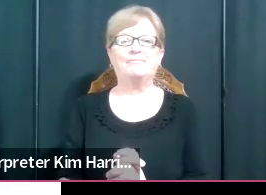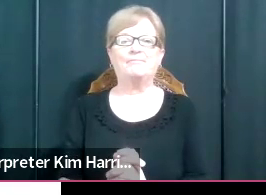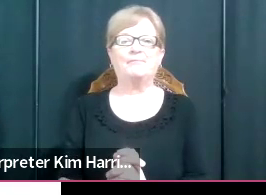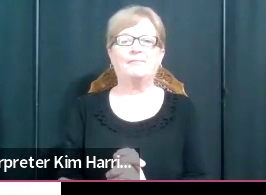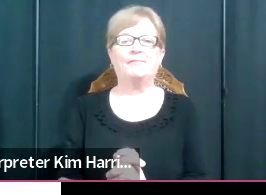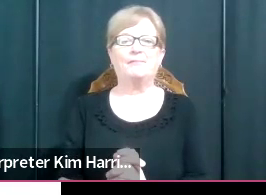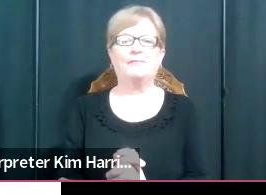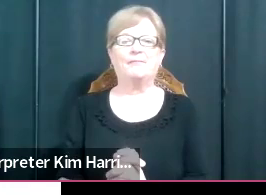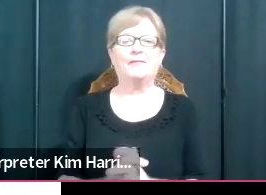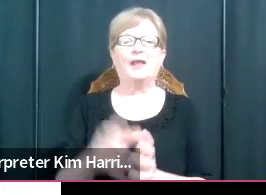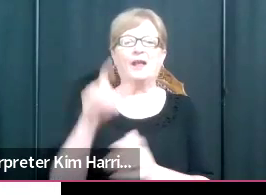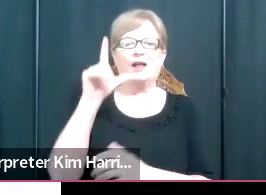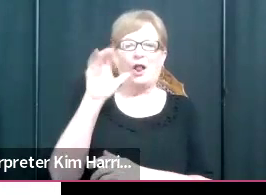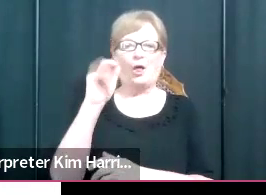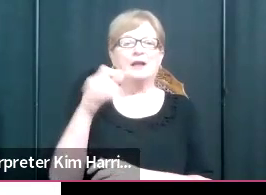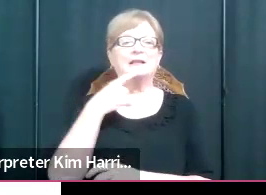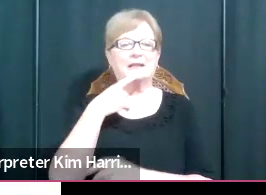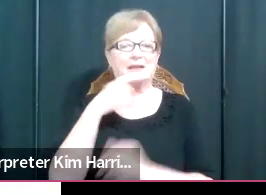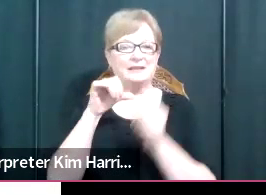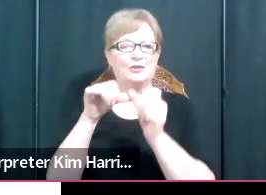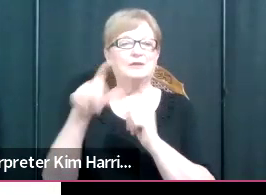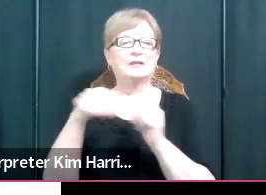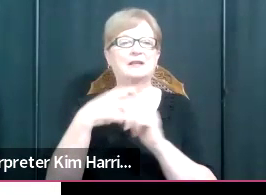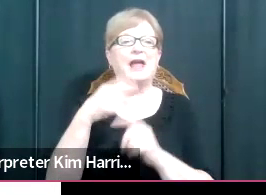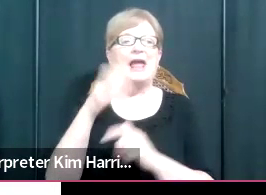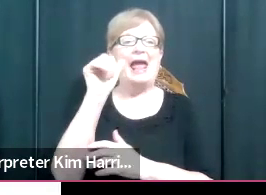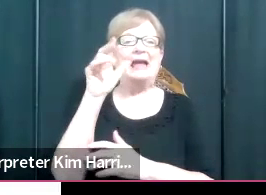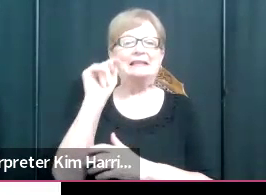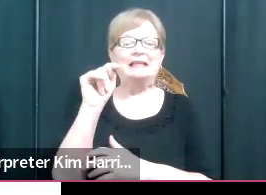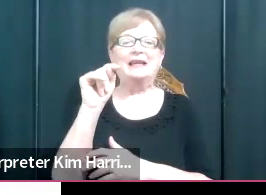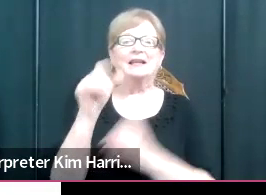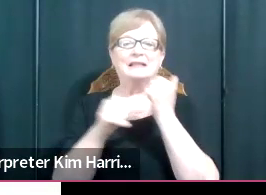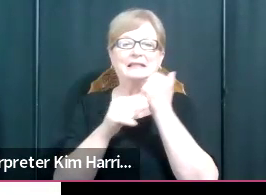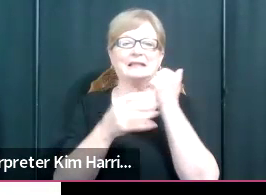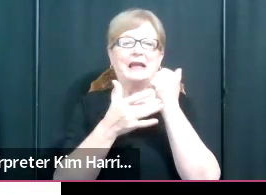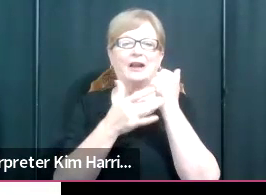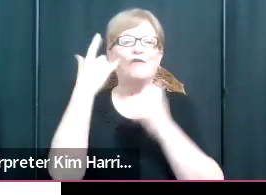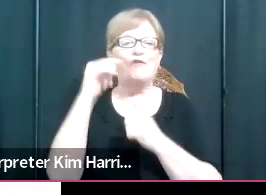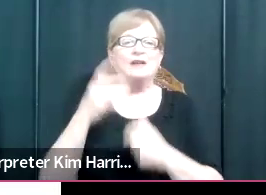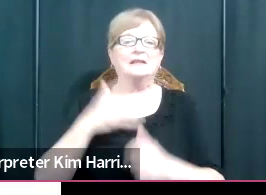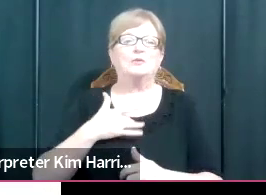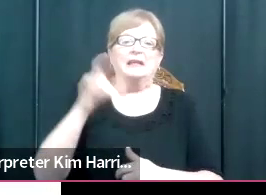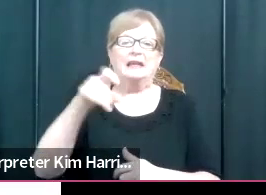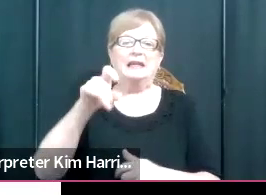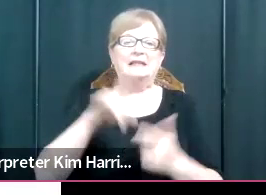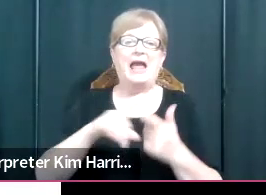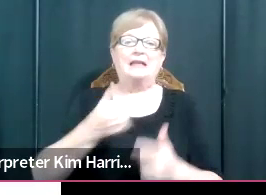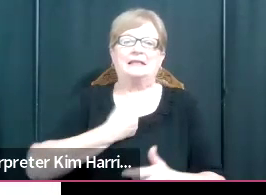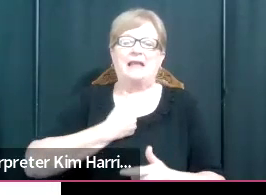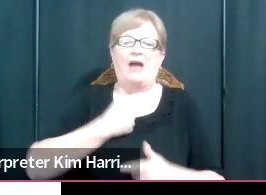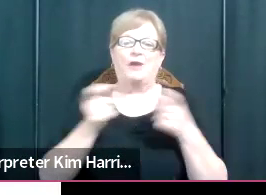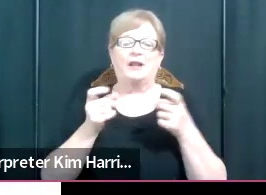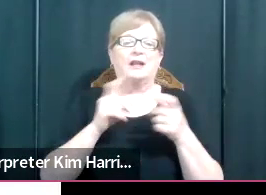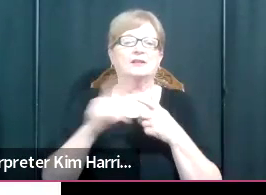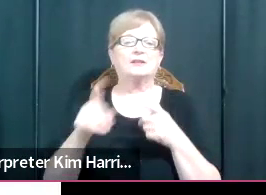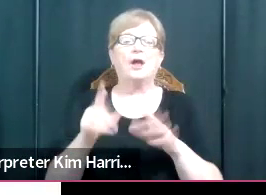So AT for sensory needs and self-regulation. Before we start reviewing examples of AT for sensory input